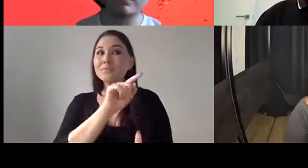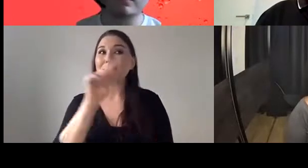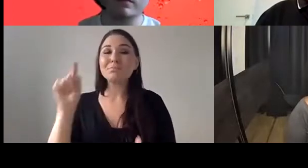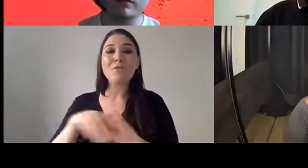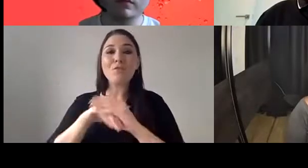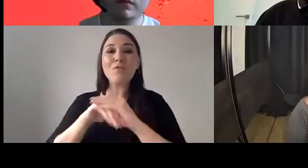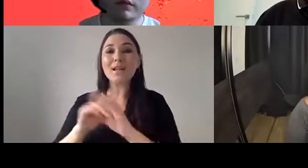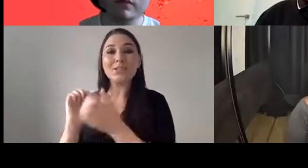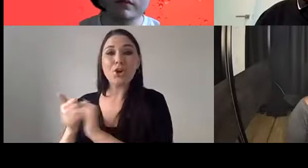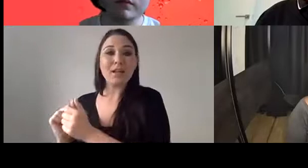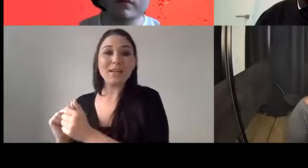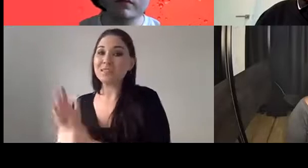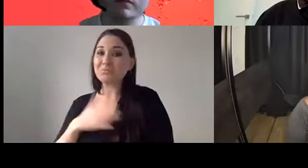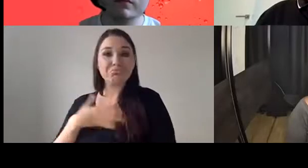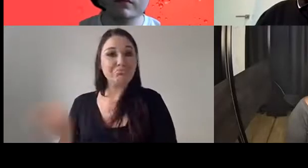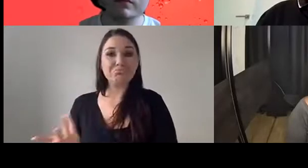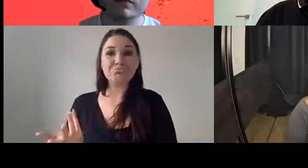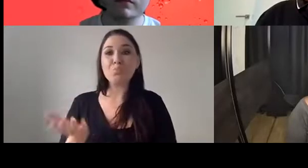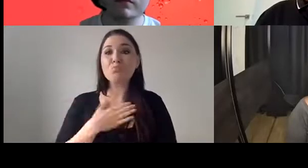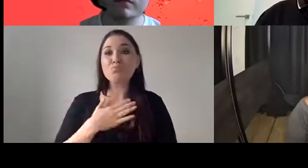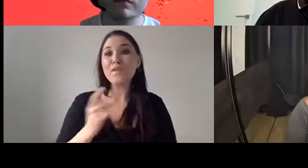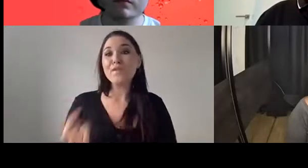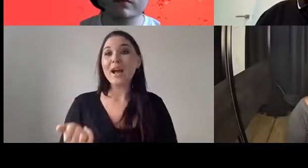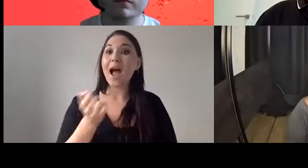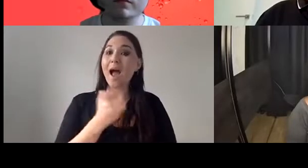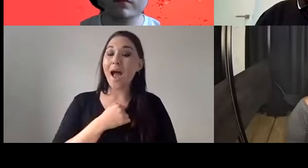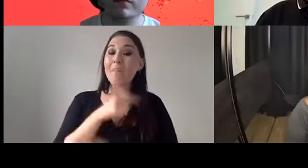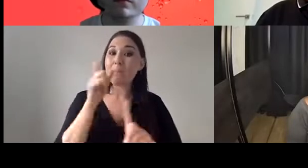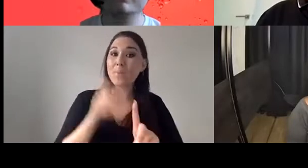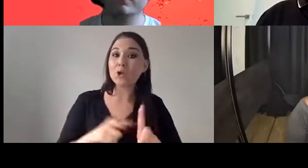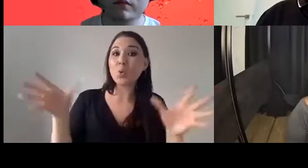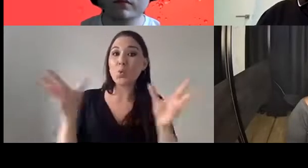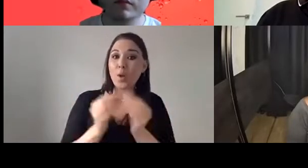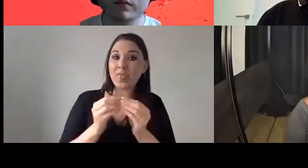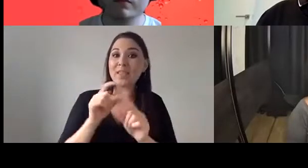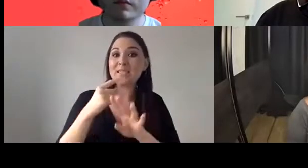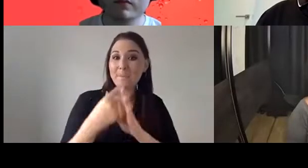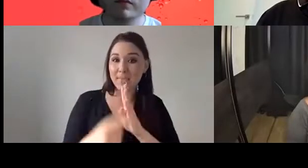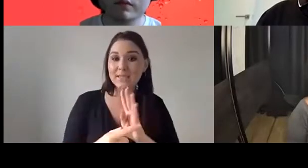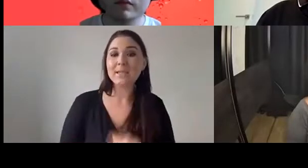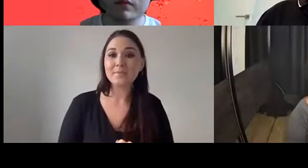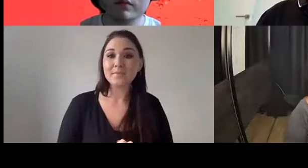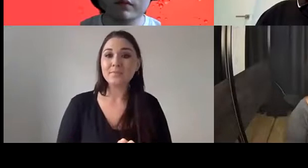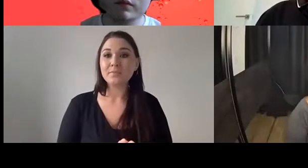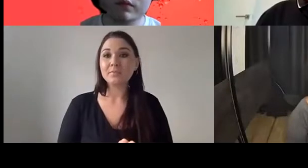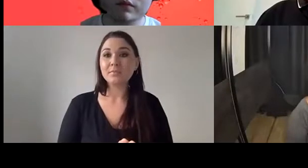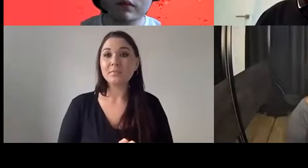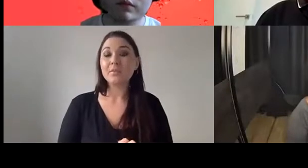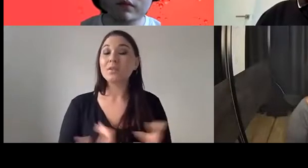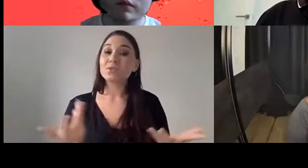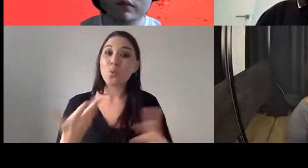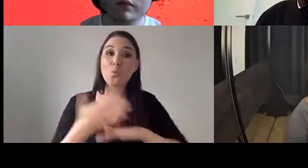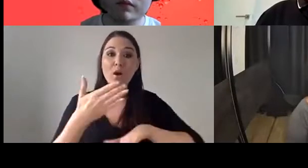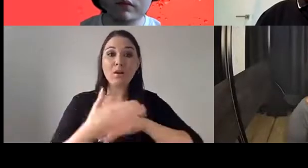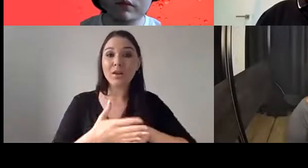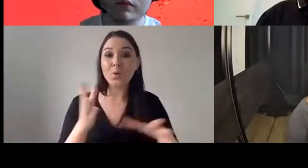like that. They would prefer to say I am somebody with a disability. So I think when you're working with a colleague or